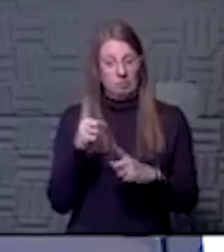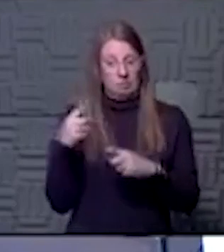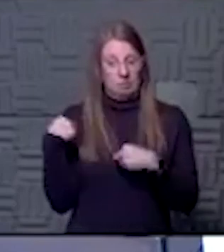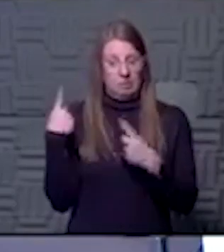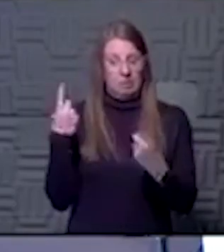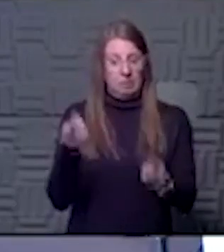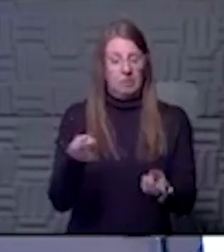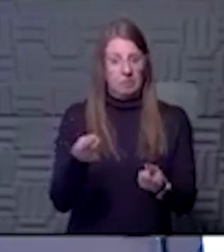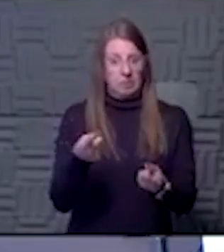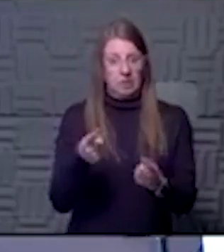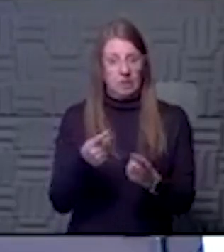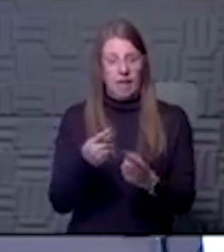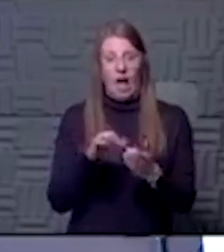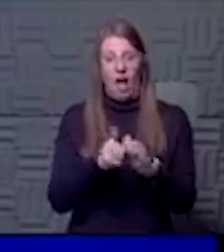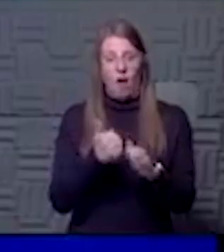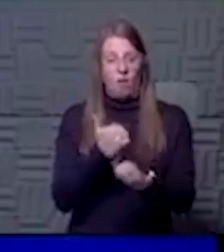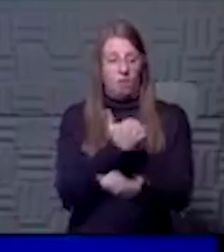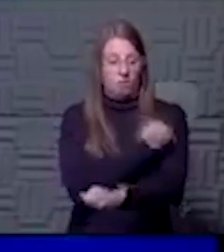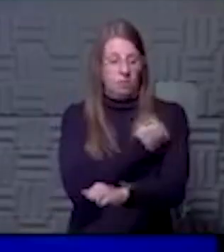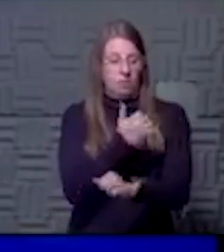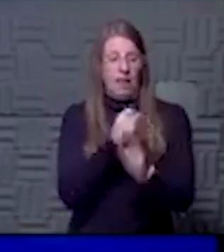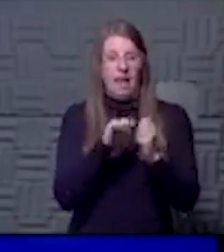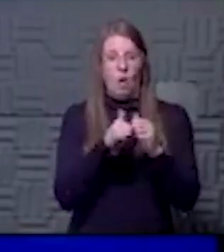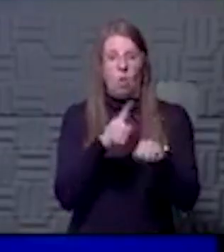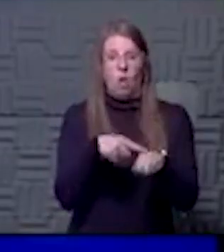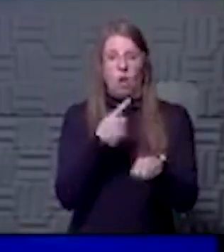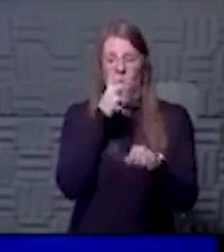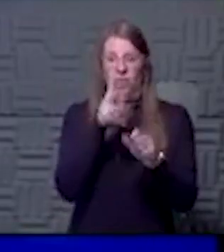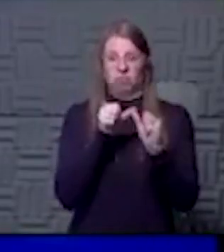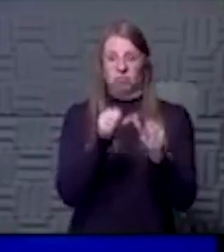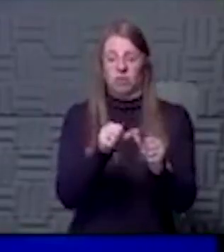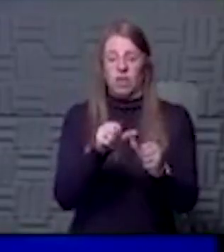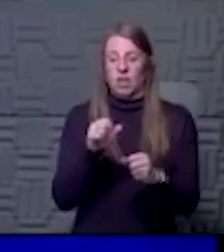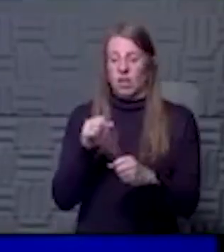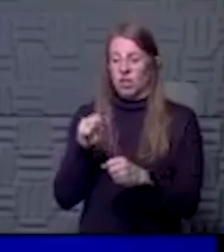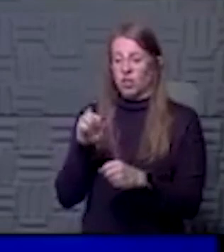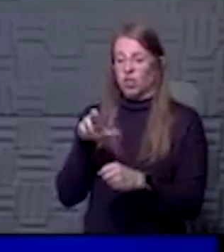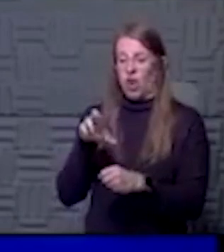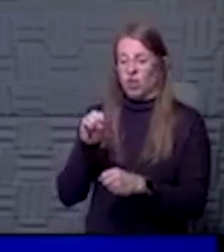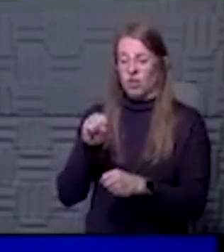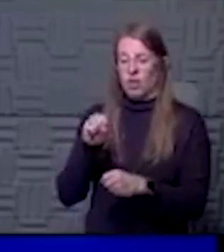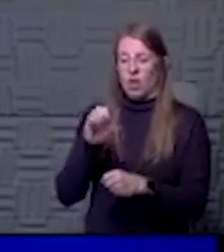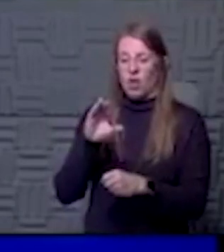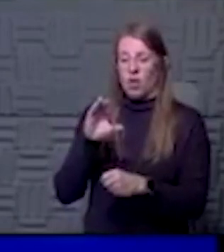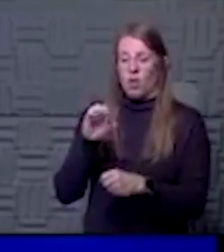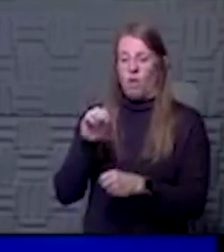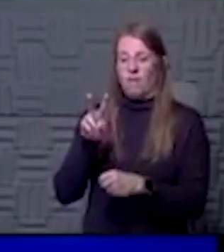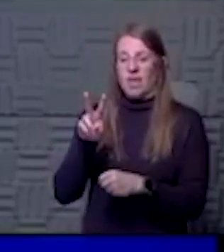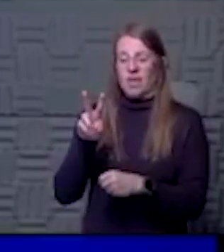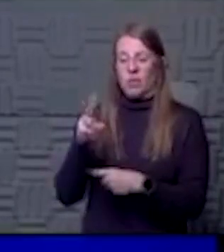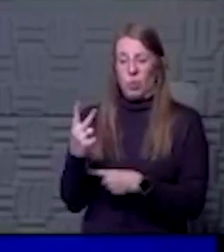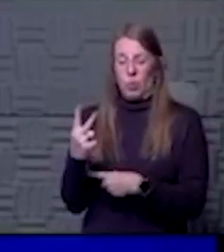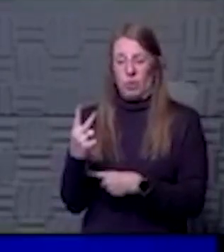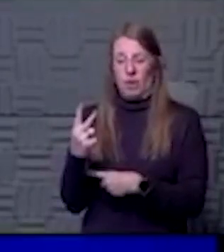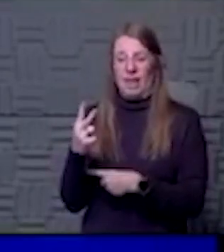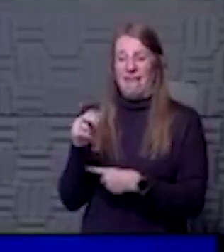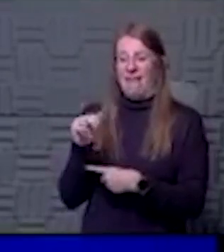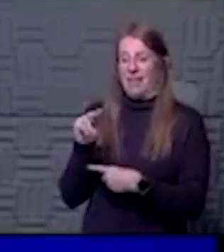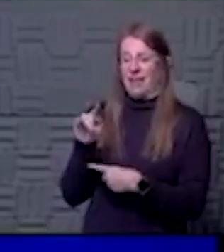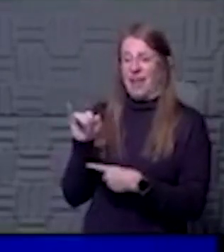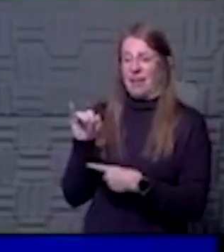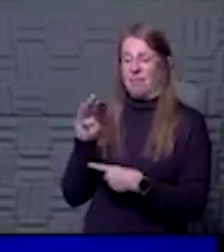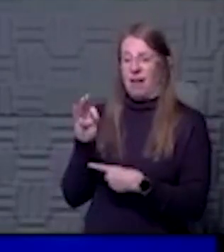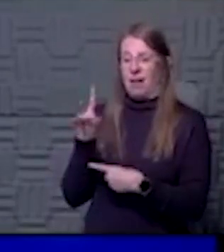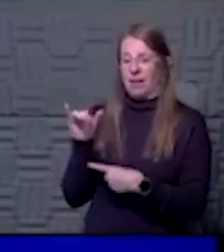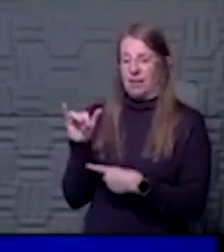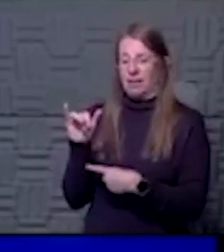that vaccination is going to last. Because, I mean, if you look at the SARS-CoV-2 data and your antibodies begin to wane, and by 6 months you say,